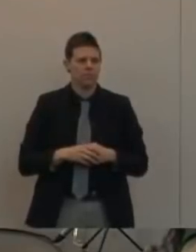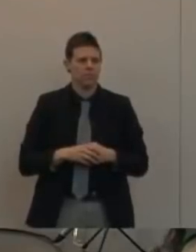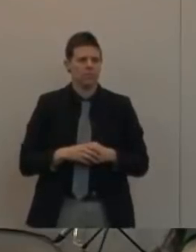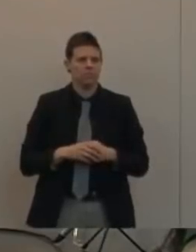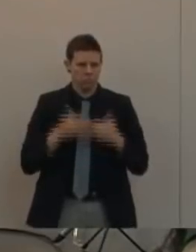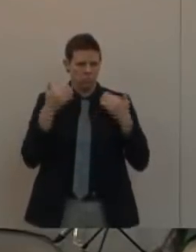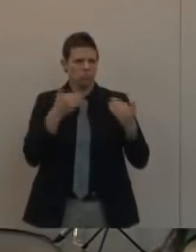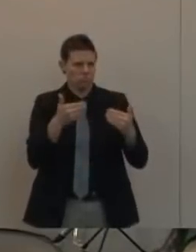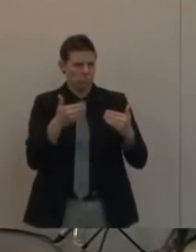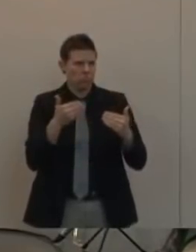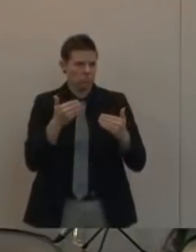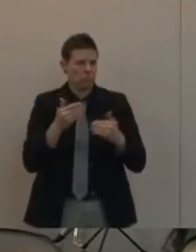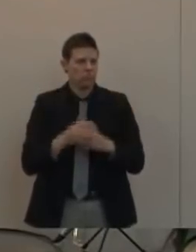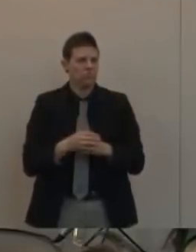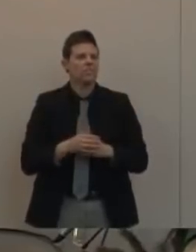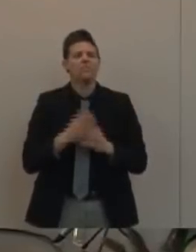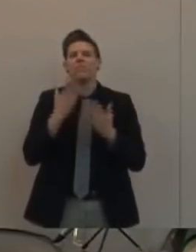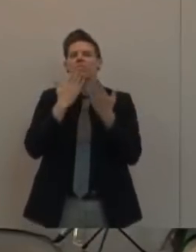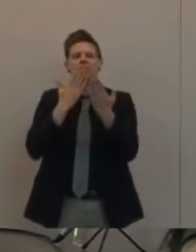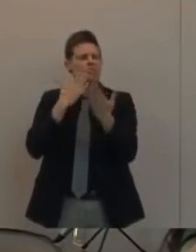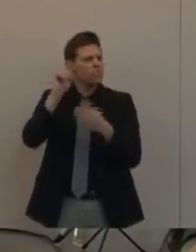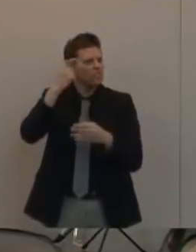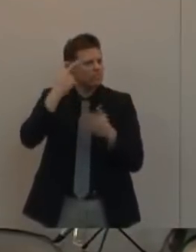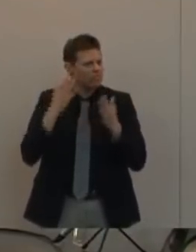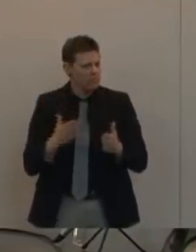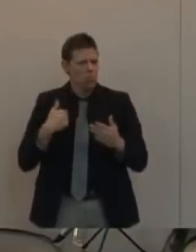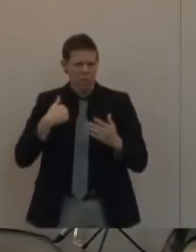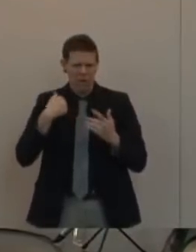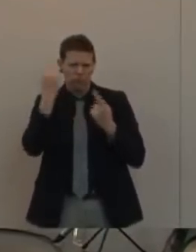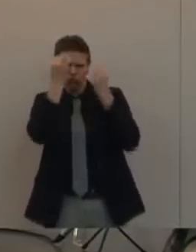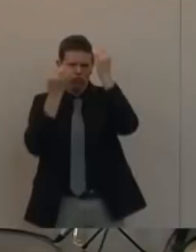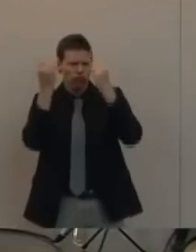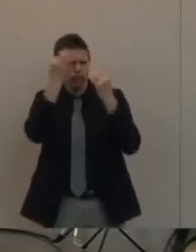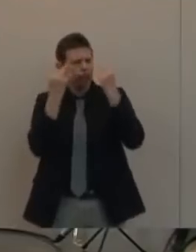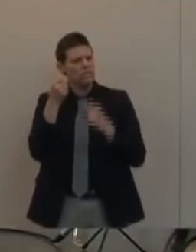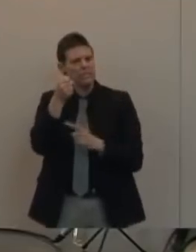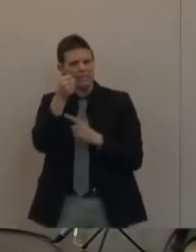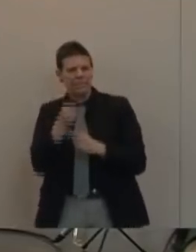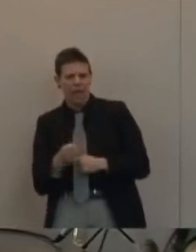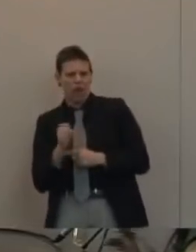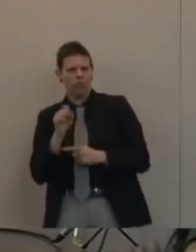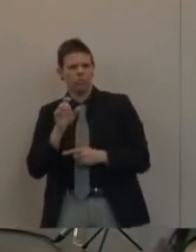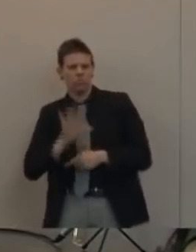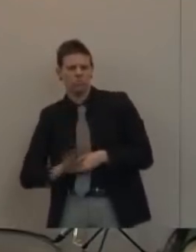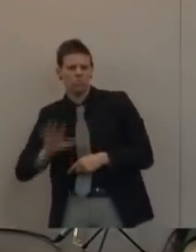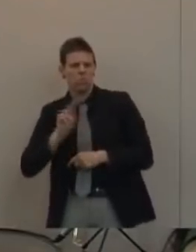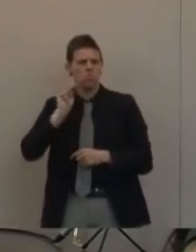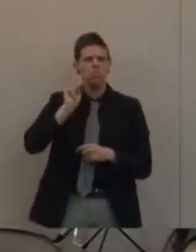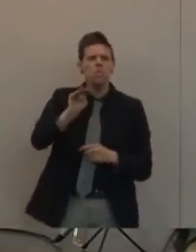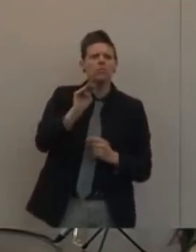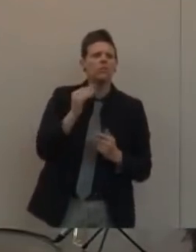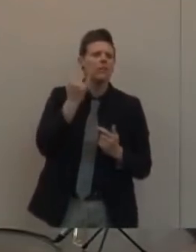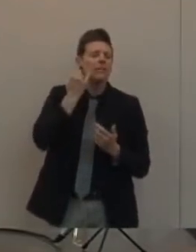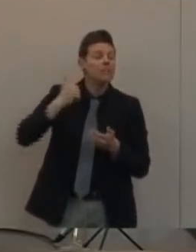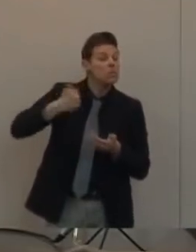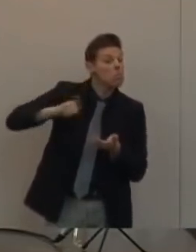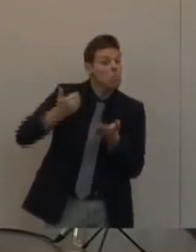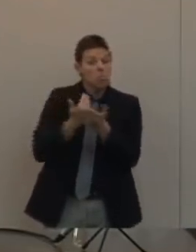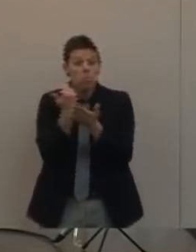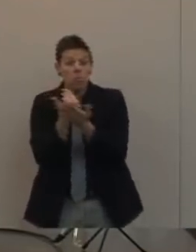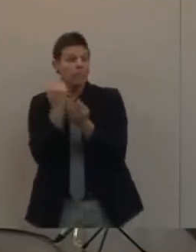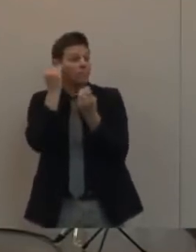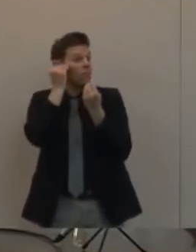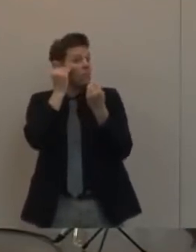Thank you, Governor. We're just wondering down here in the southern part of the state if there's any new information